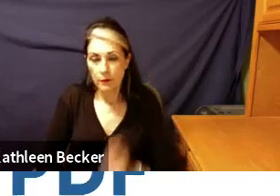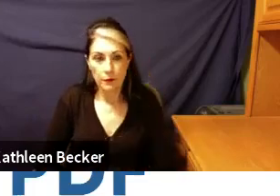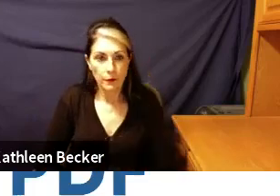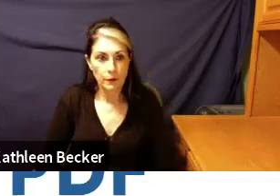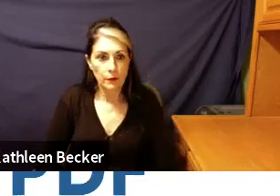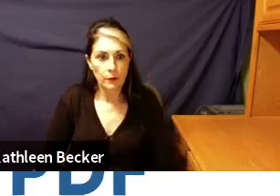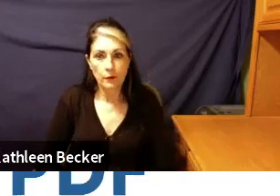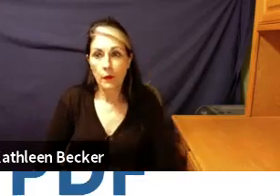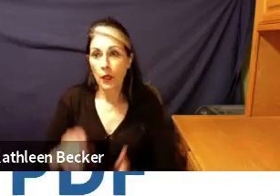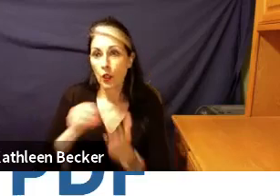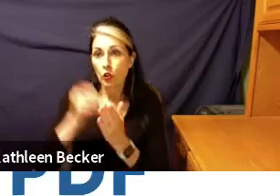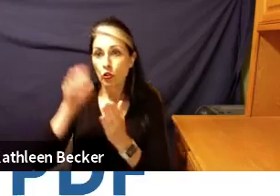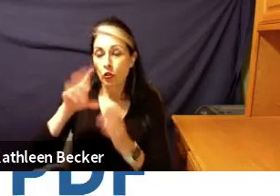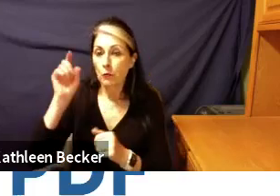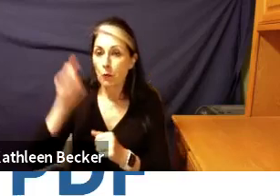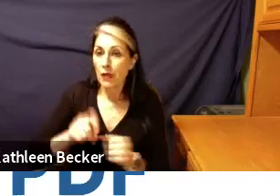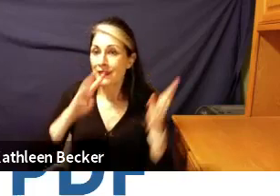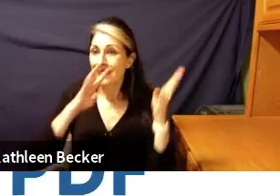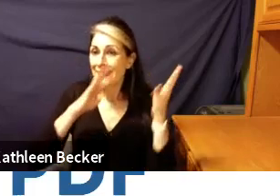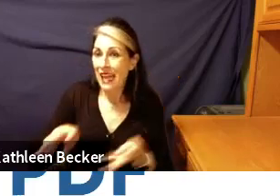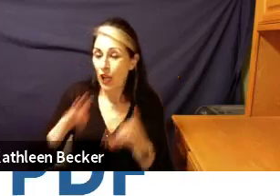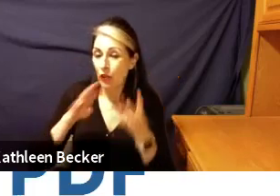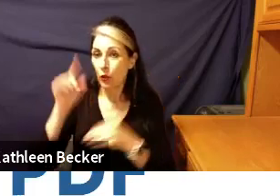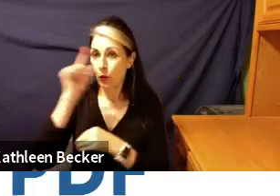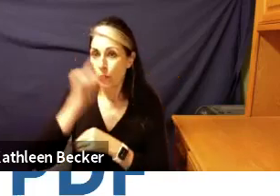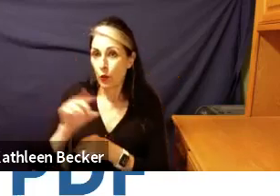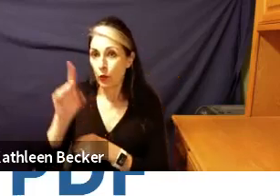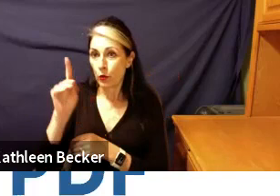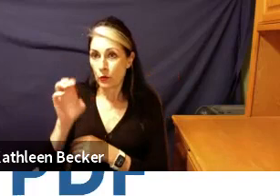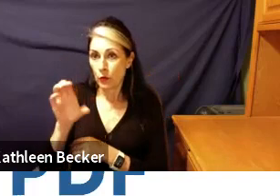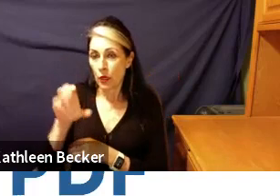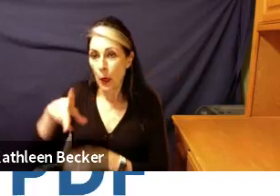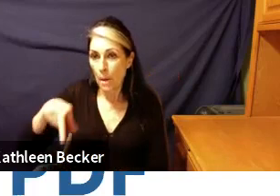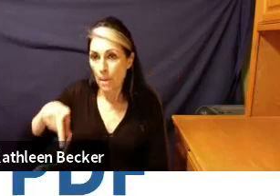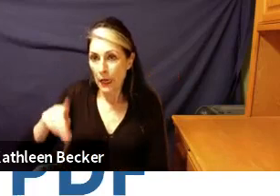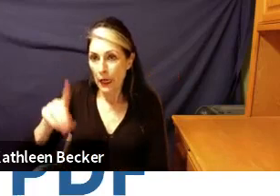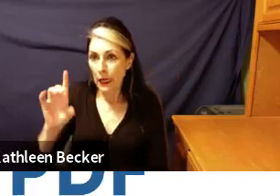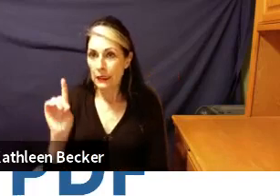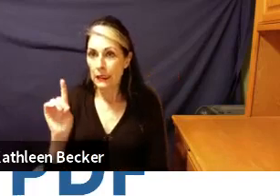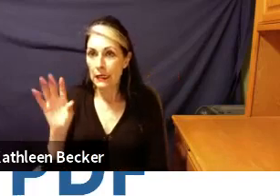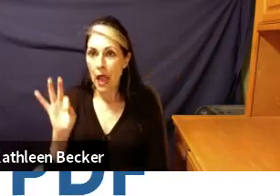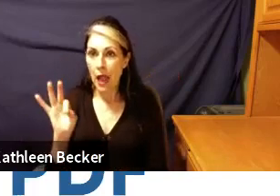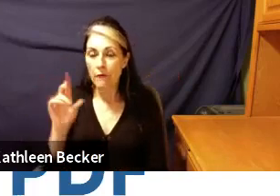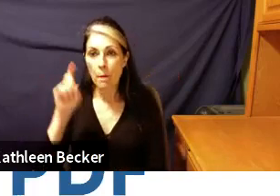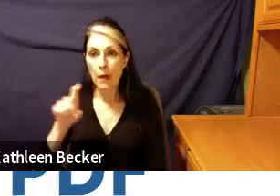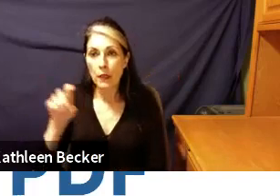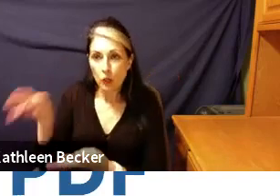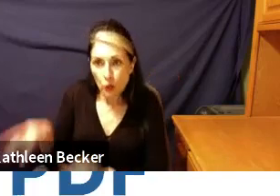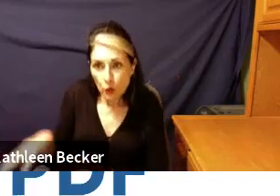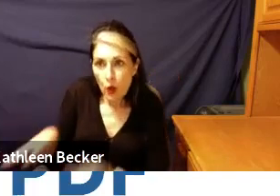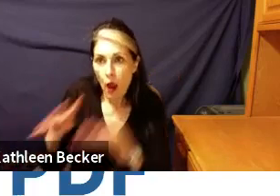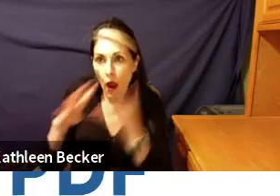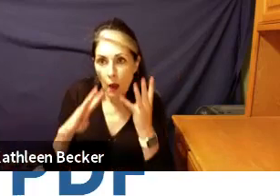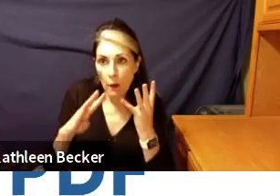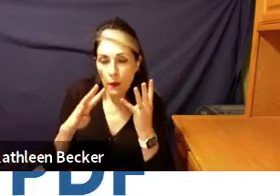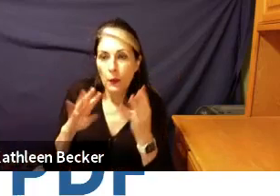Students must download their Google Doc as a PDF in order to upload it into Paper.